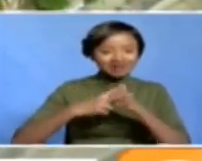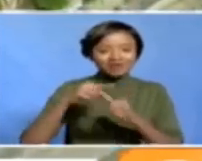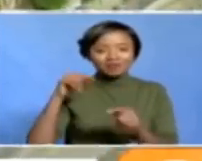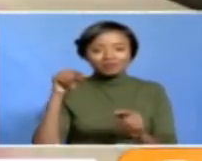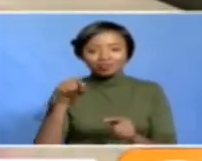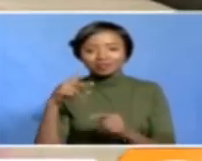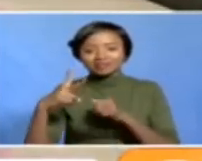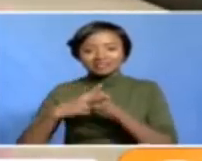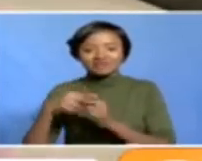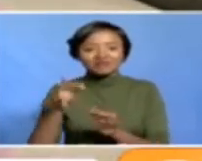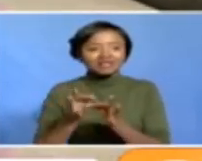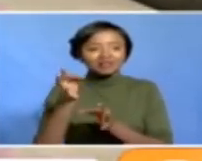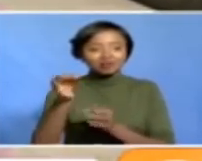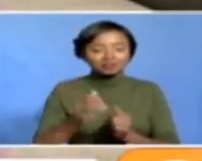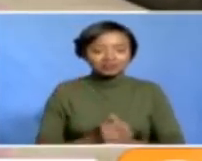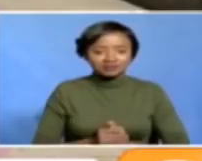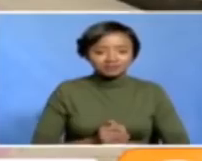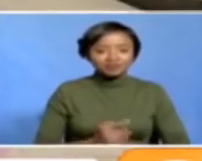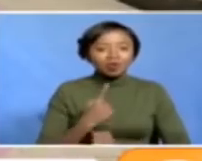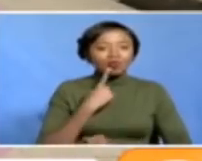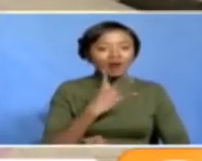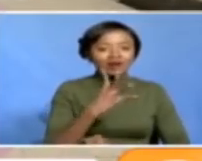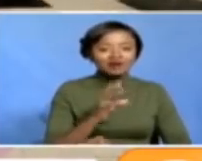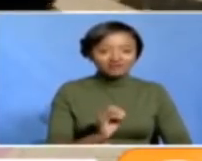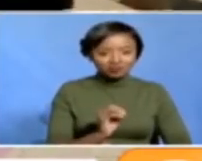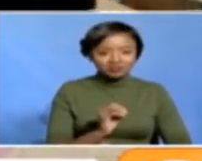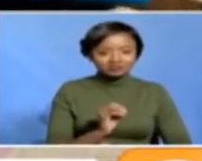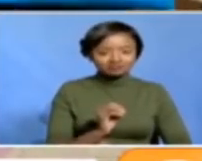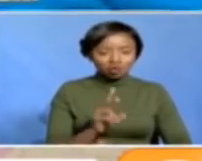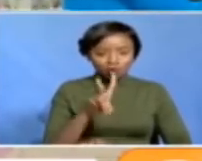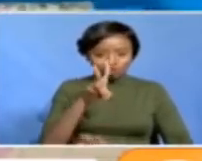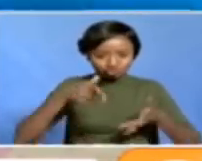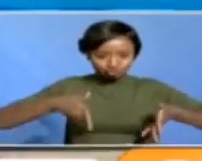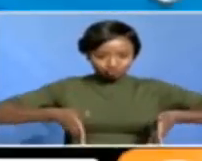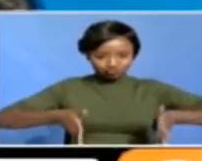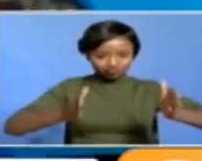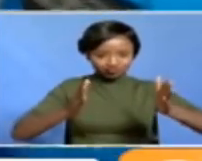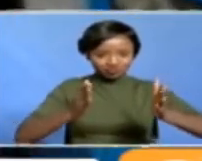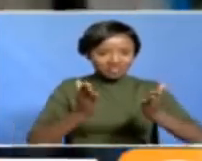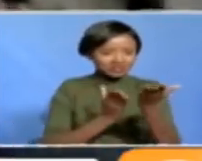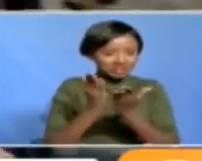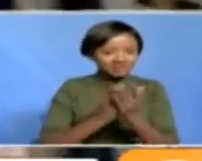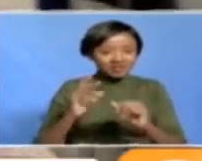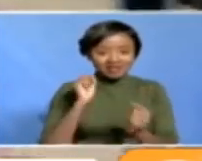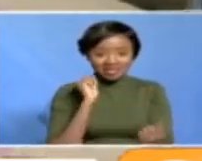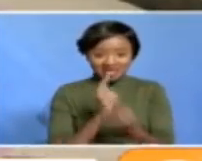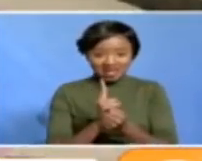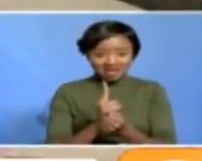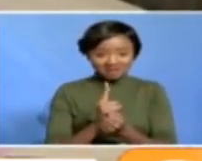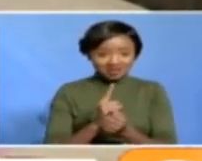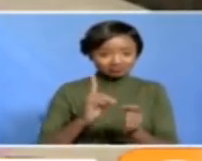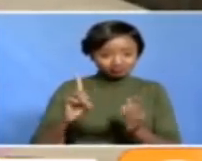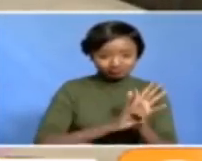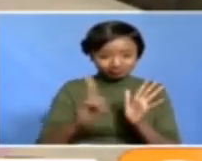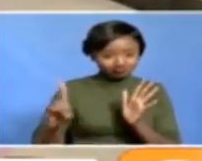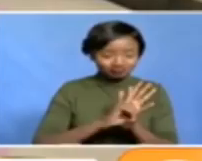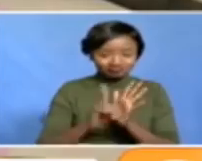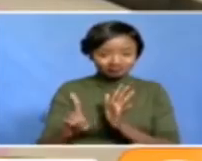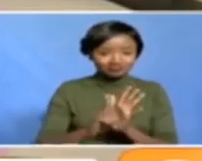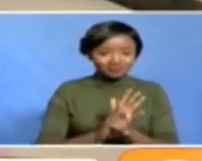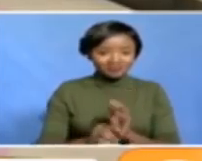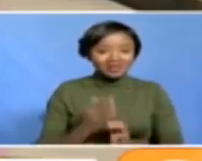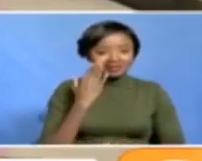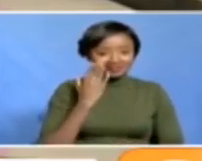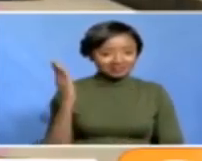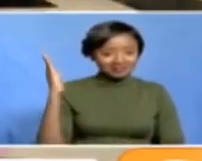kilometers. 140 buses on 2 lanes, serving 11 routes for close to 21 kilometers.